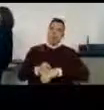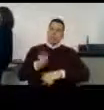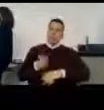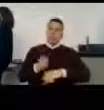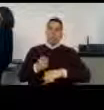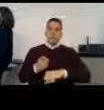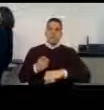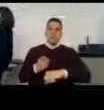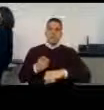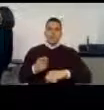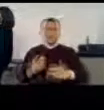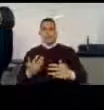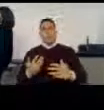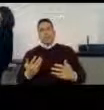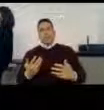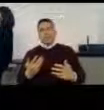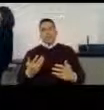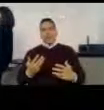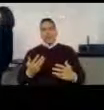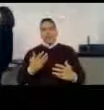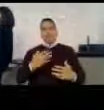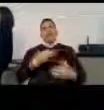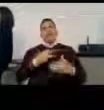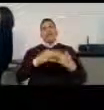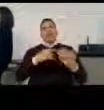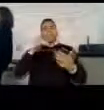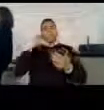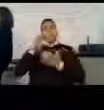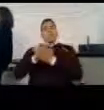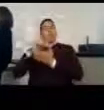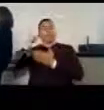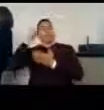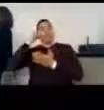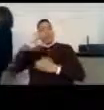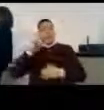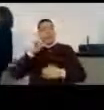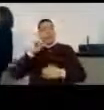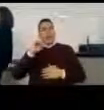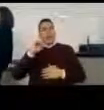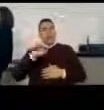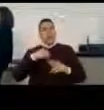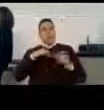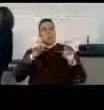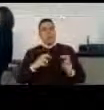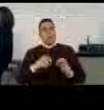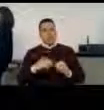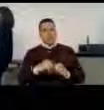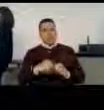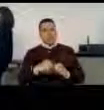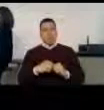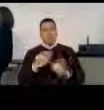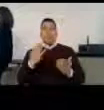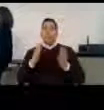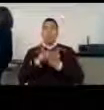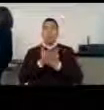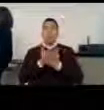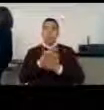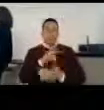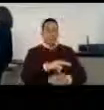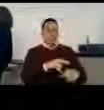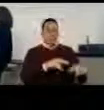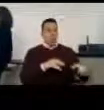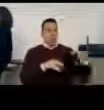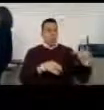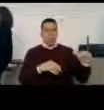to certain things that access ACS in situations where a school thinks that because a child is having a certain